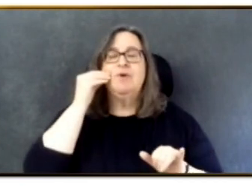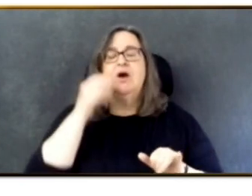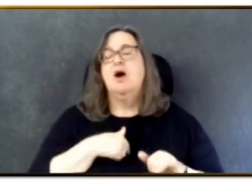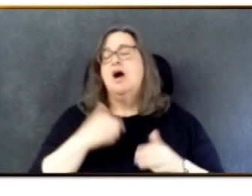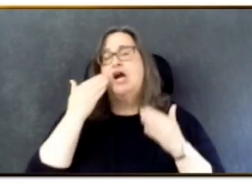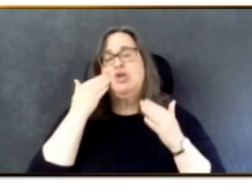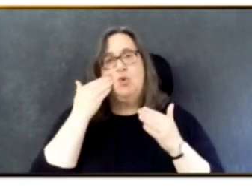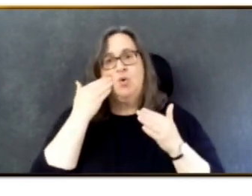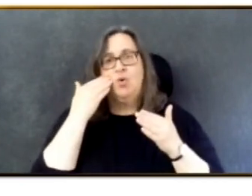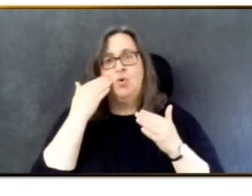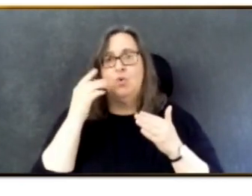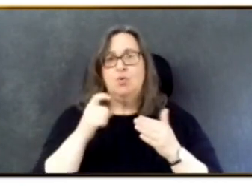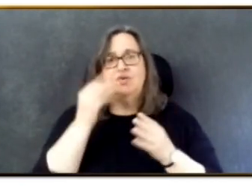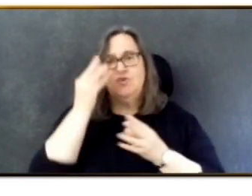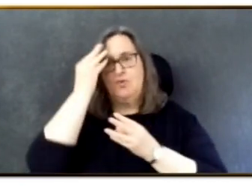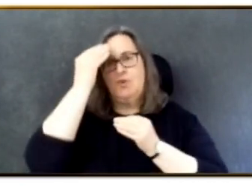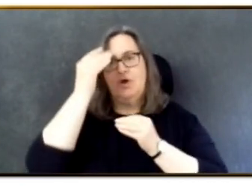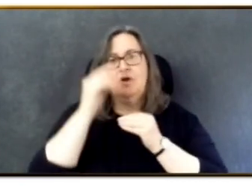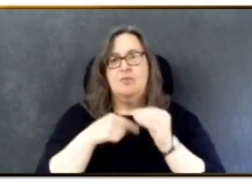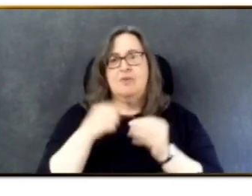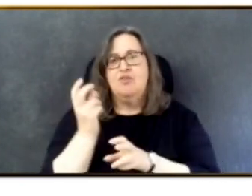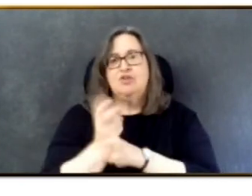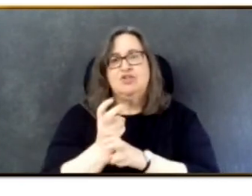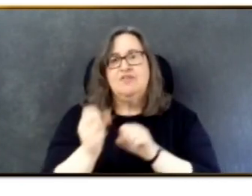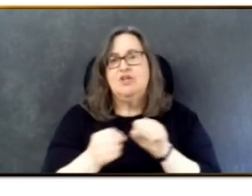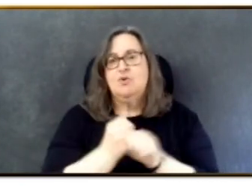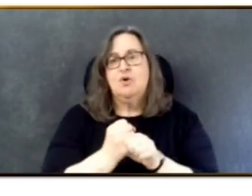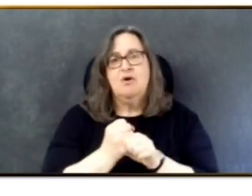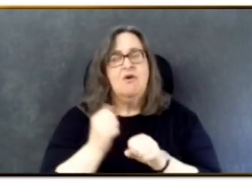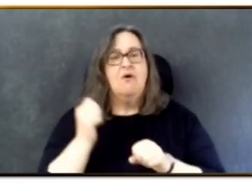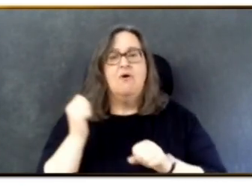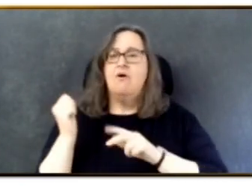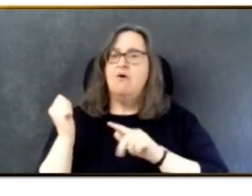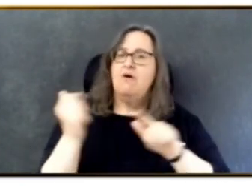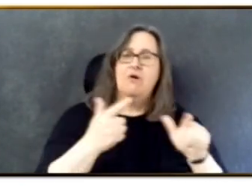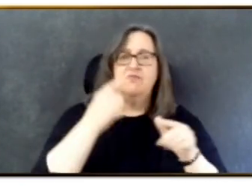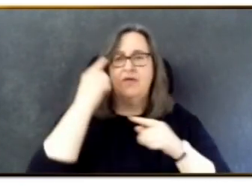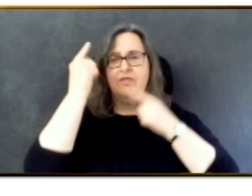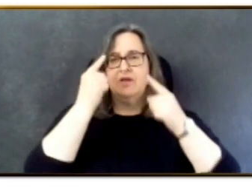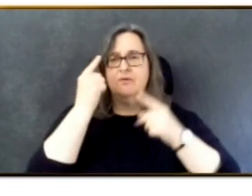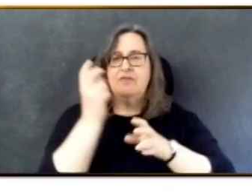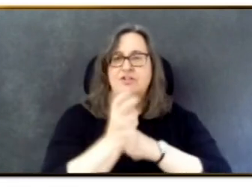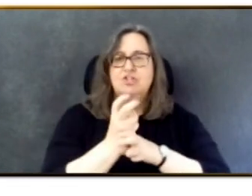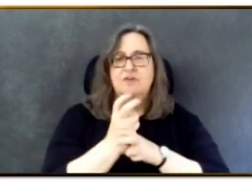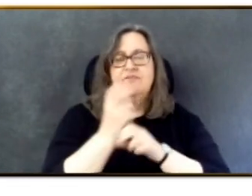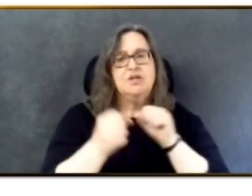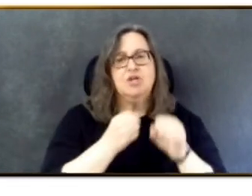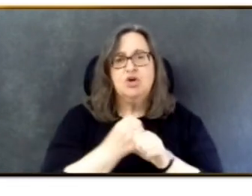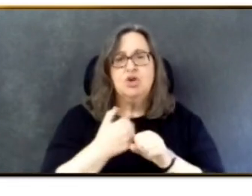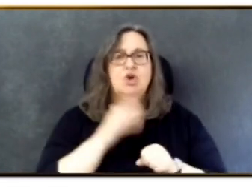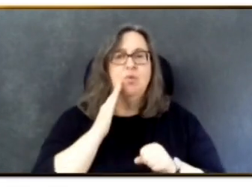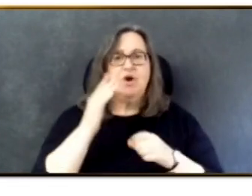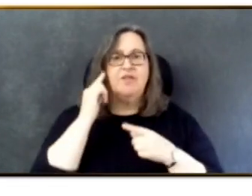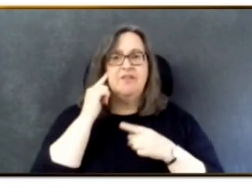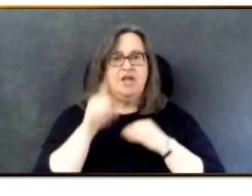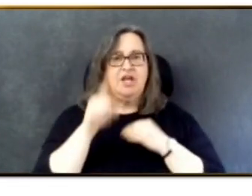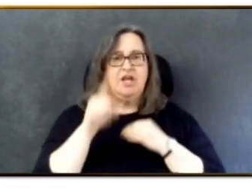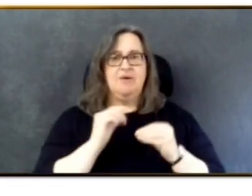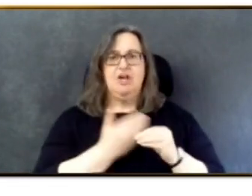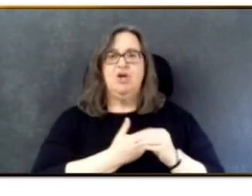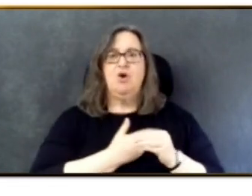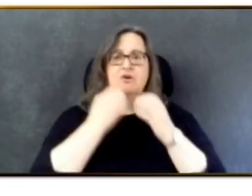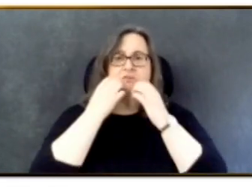to reflect on this tough year. All of us are reflecting on this tough year, and we'll think about our loved ones, but we will